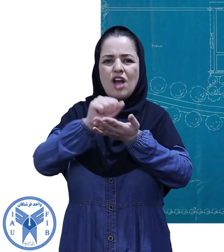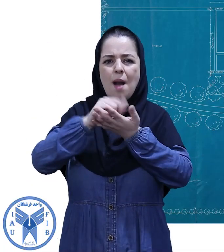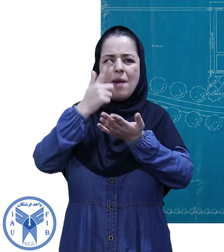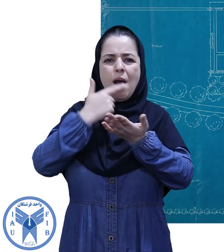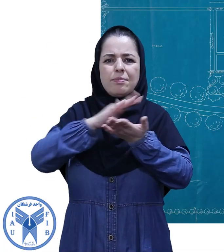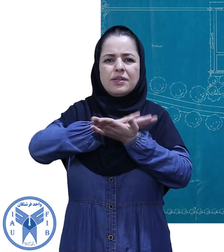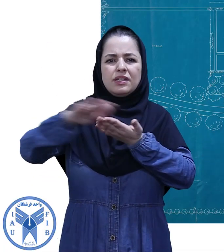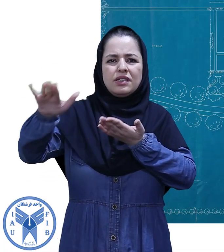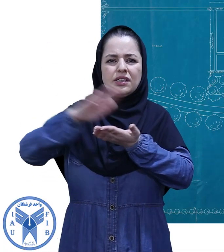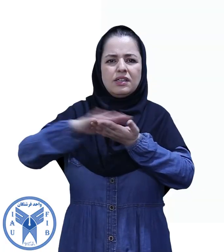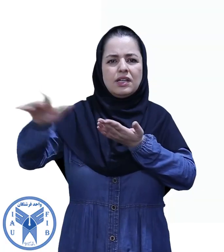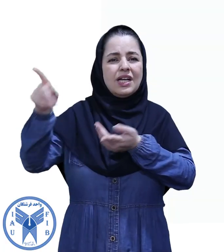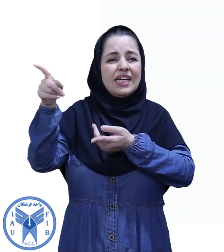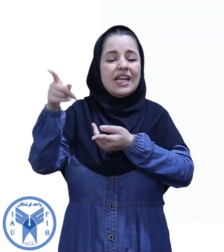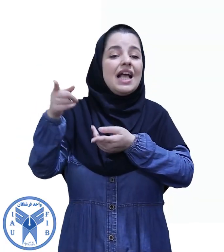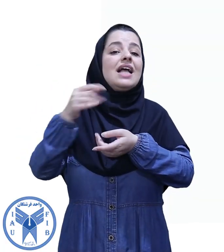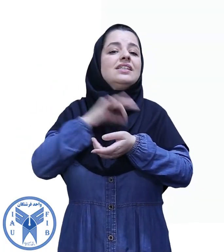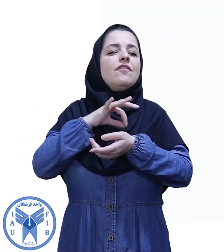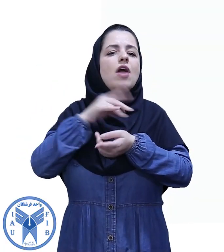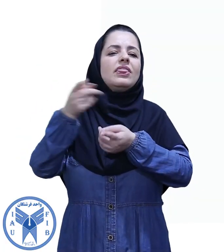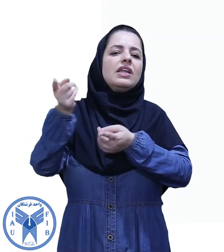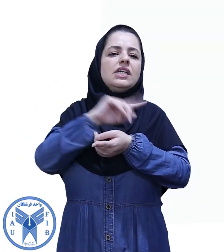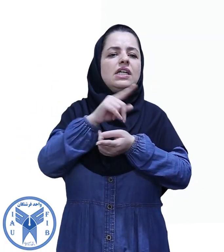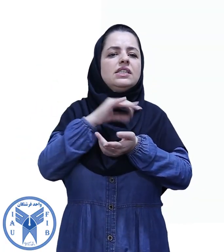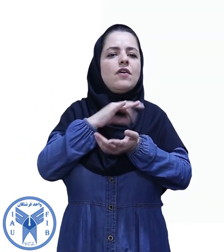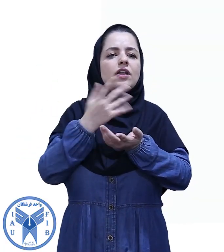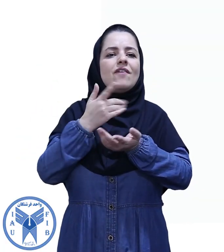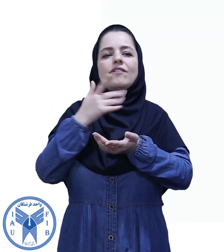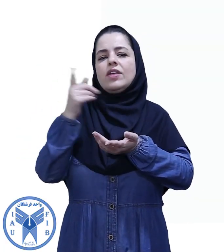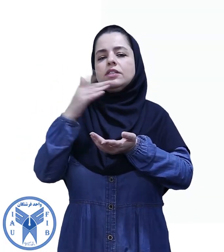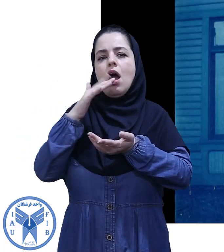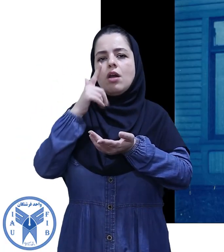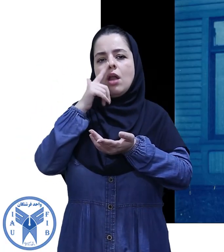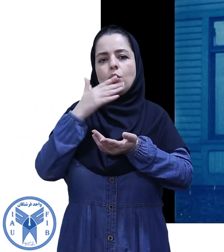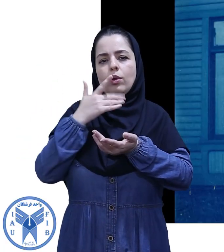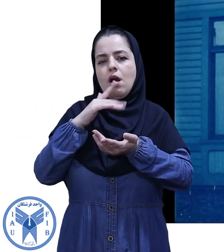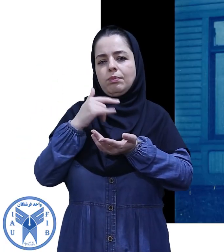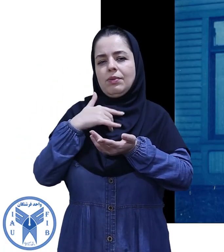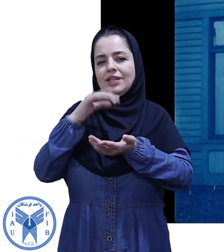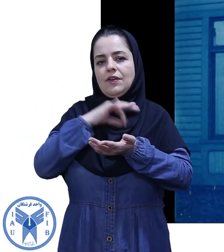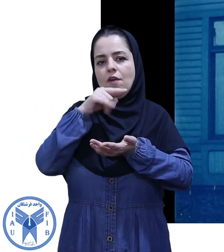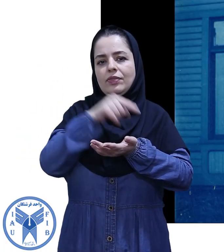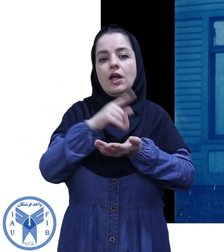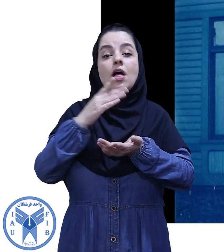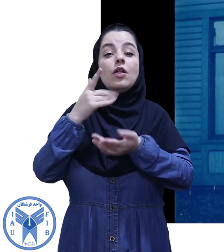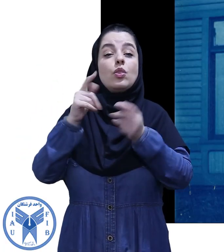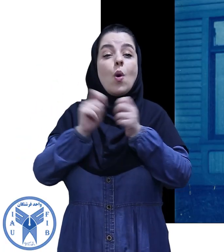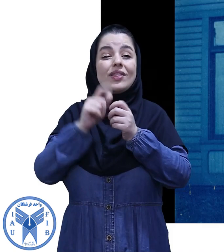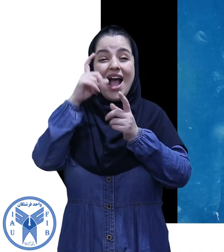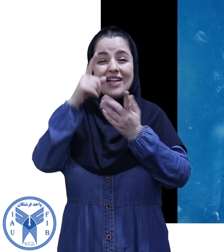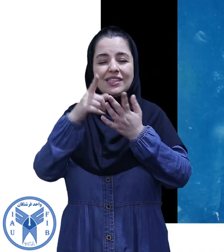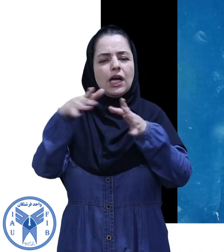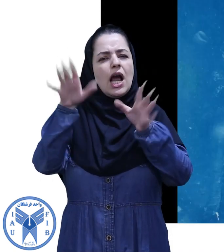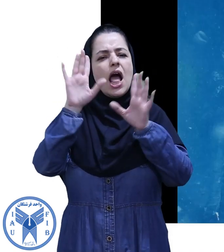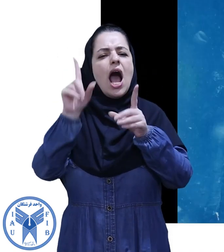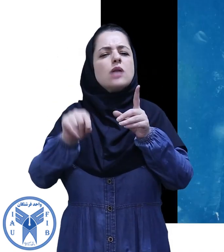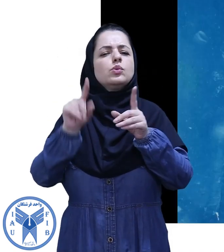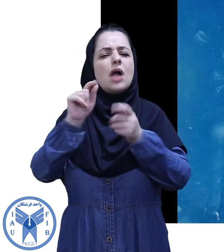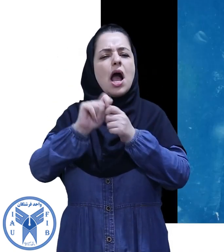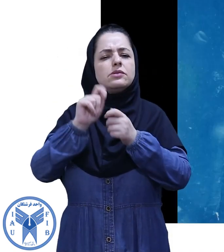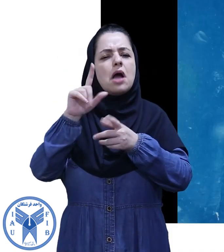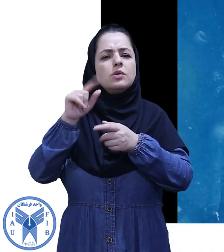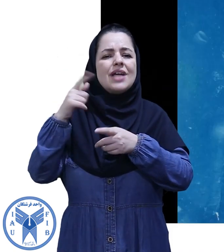century. The other way of using the cyanotype process was to make very cheap